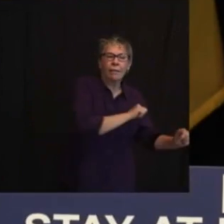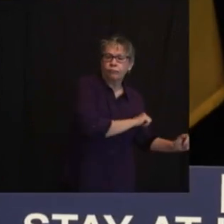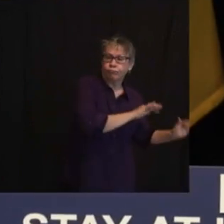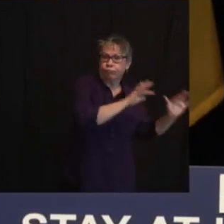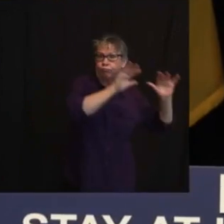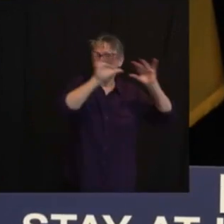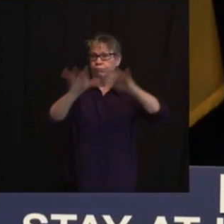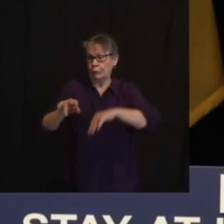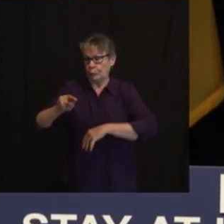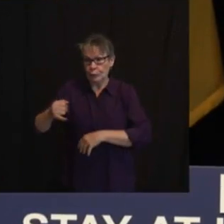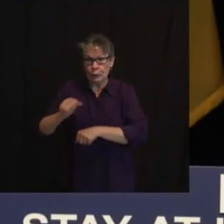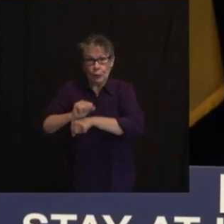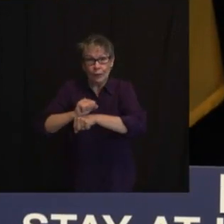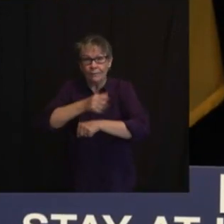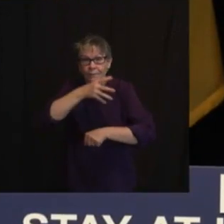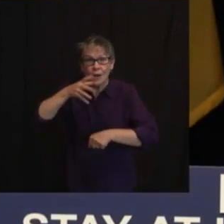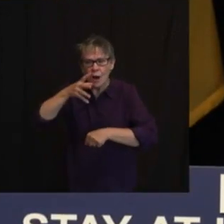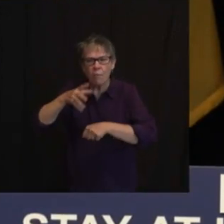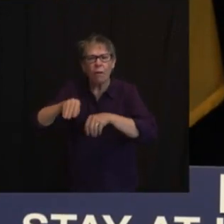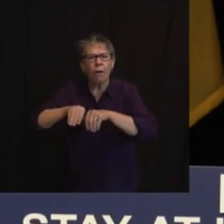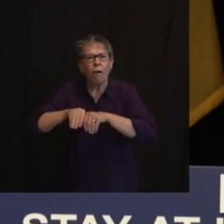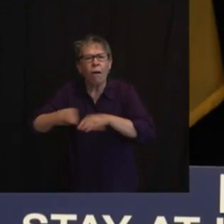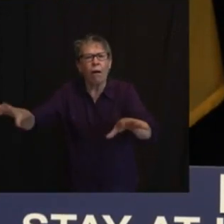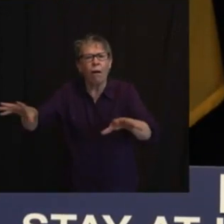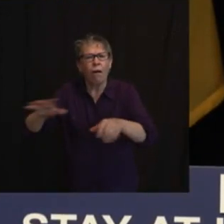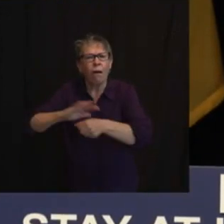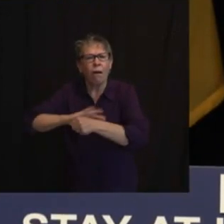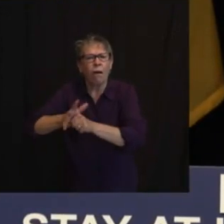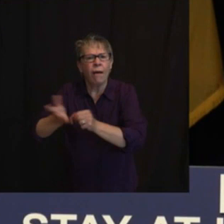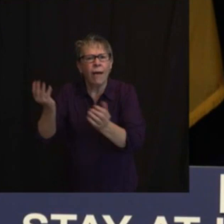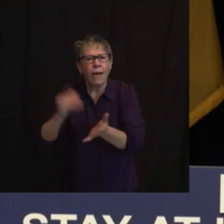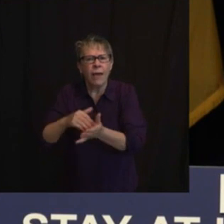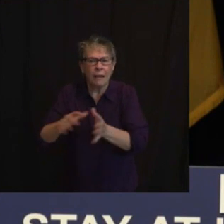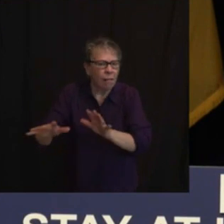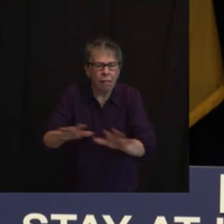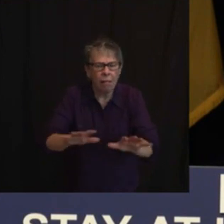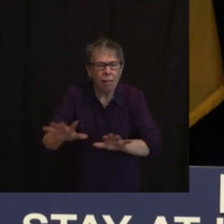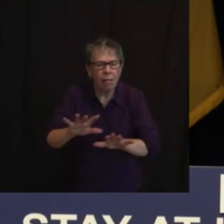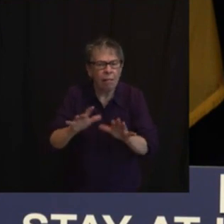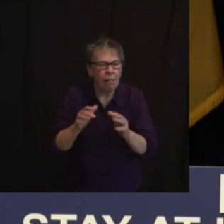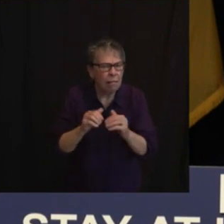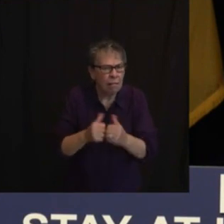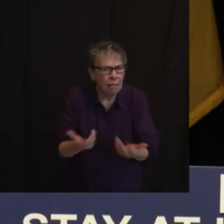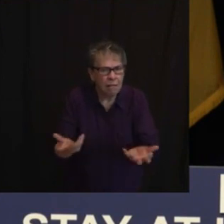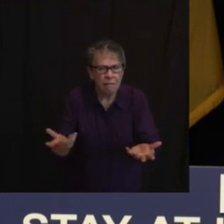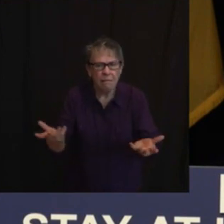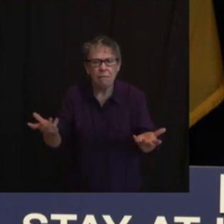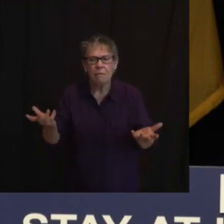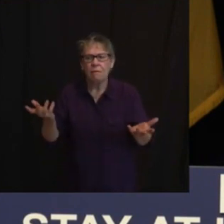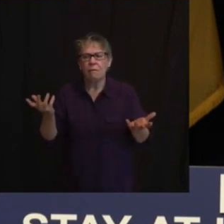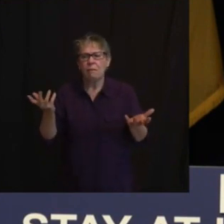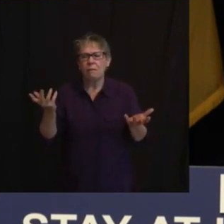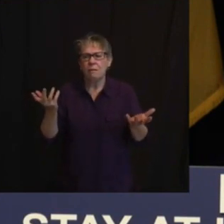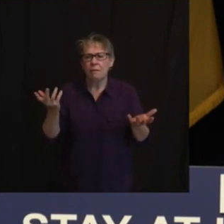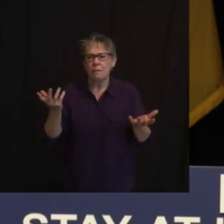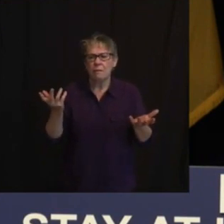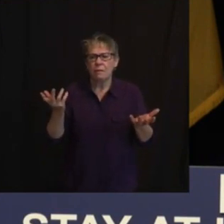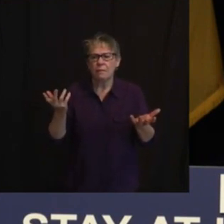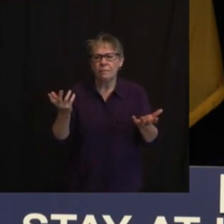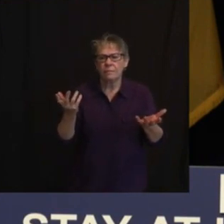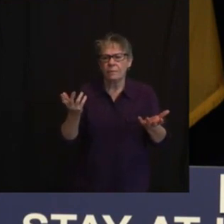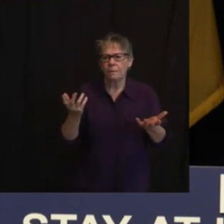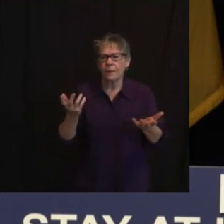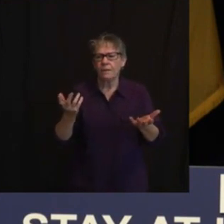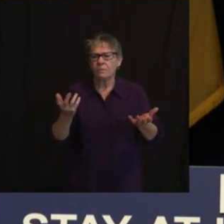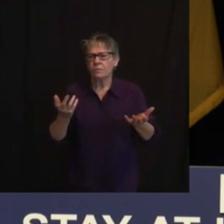with, or I should say a committee with agriculture and labor that has been